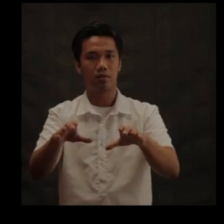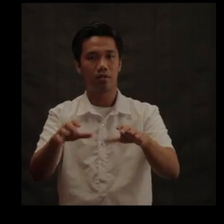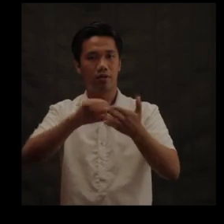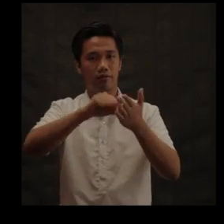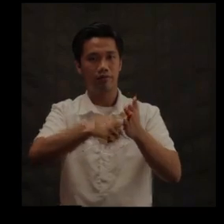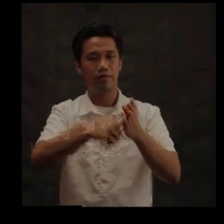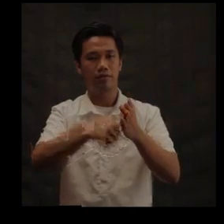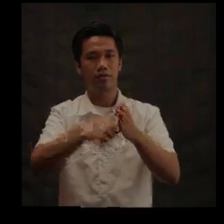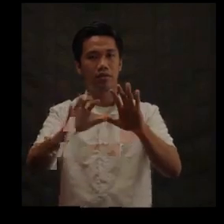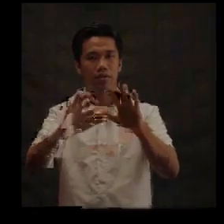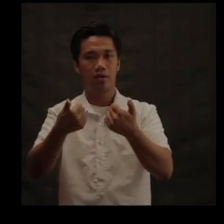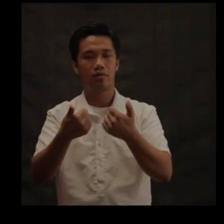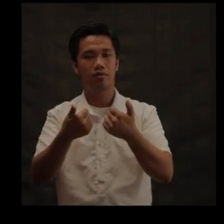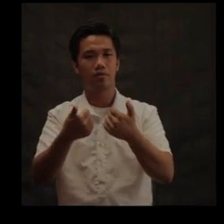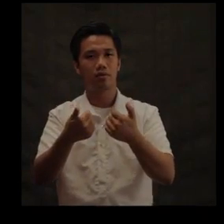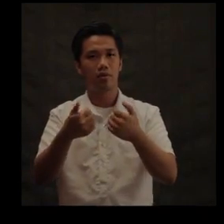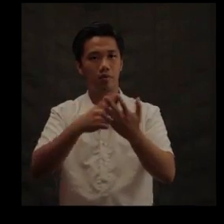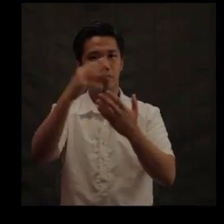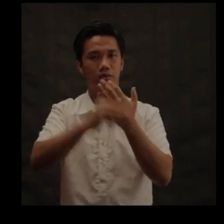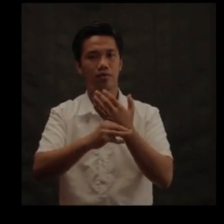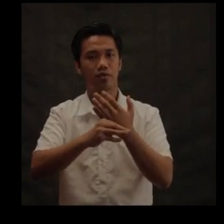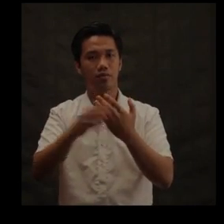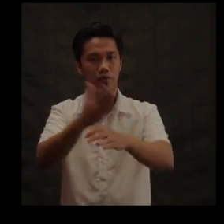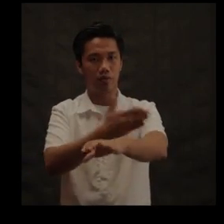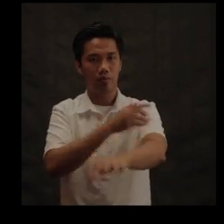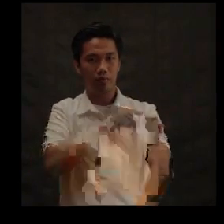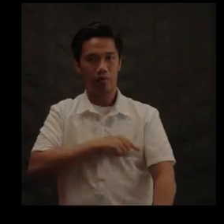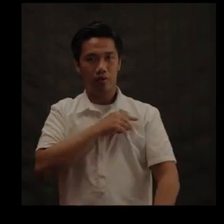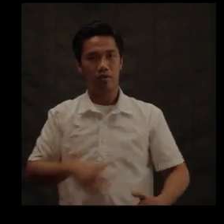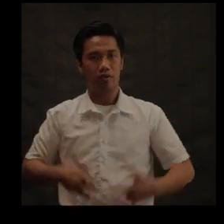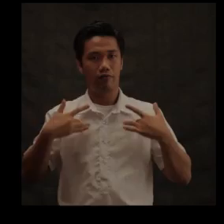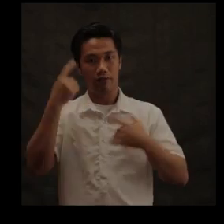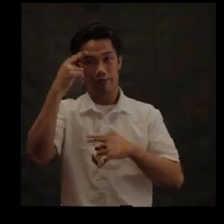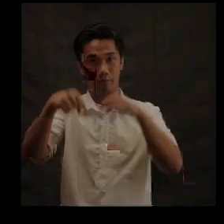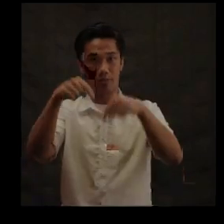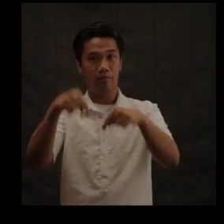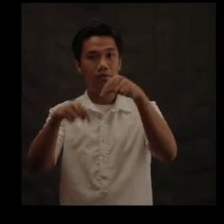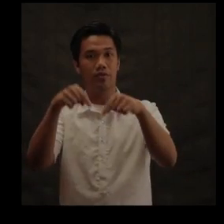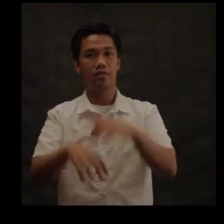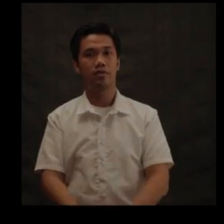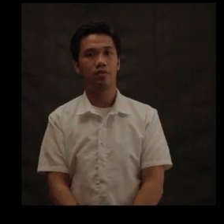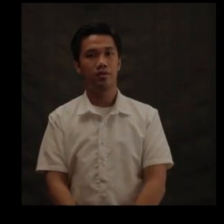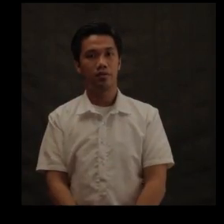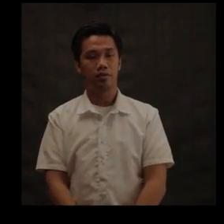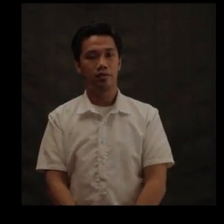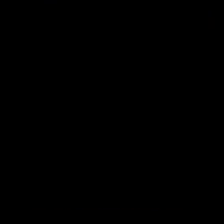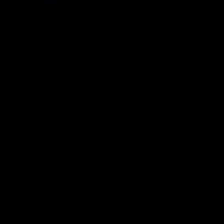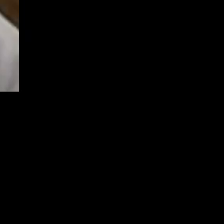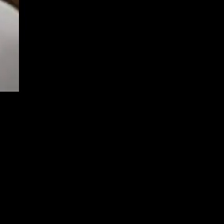ceremony, underscored his administration's push for programs to enhance the quality of life of persons with